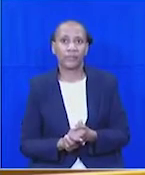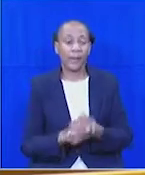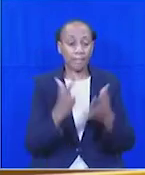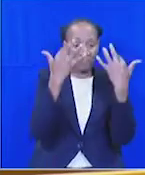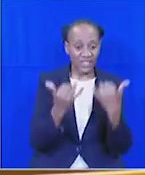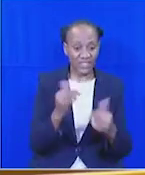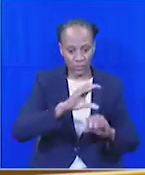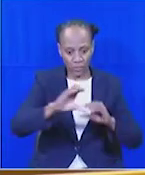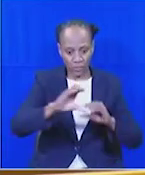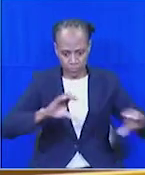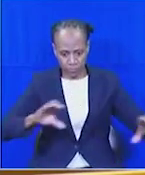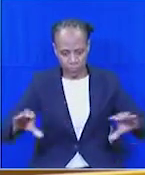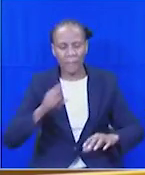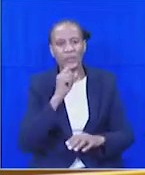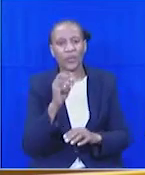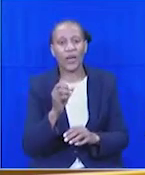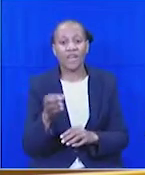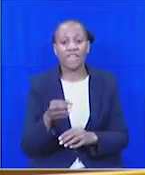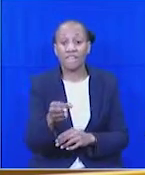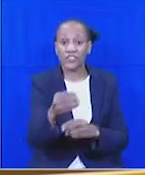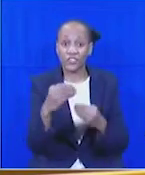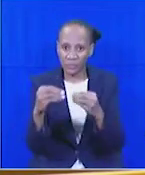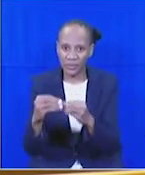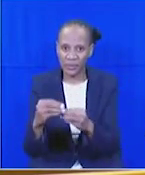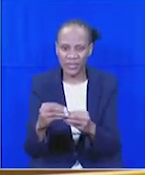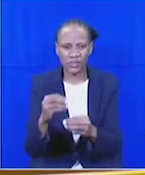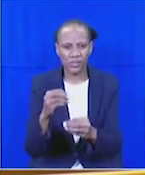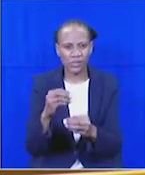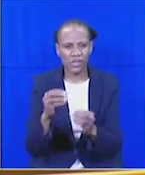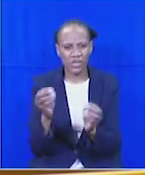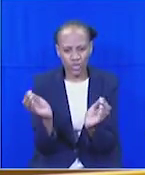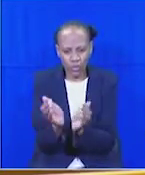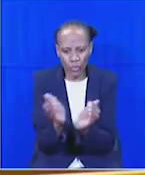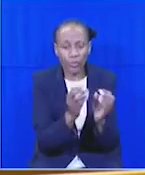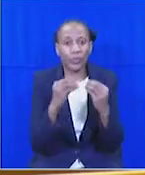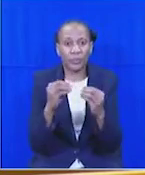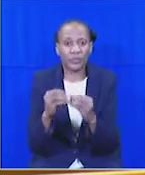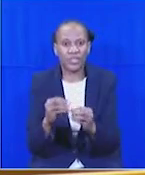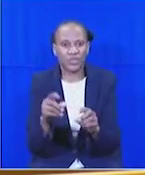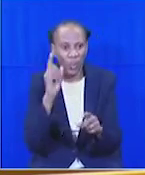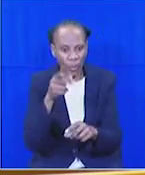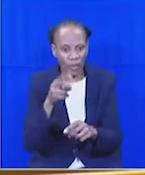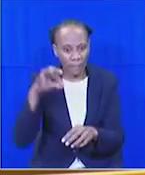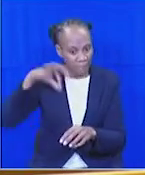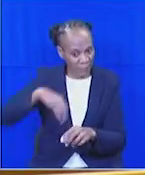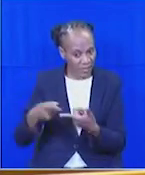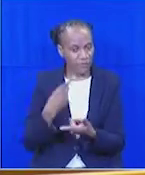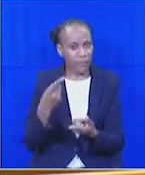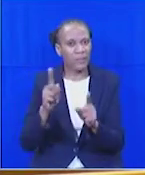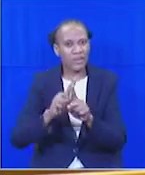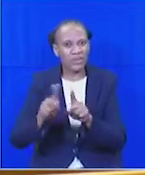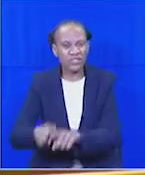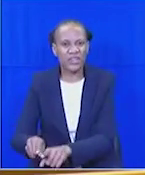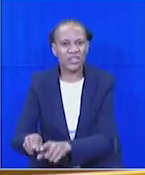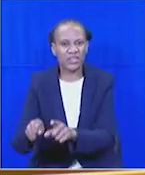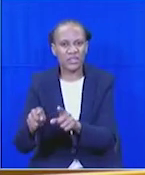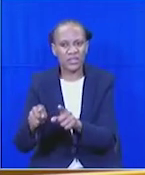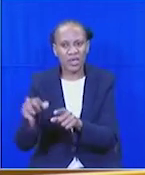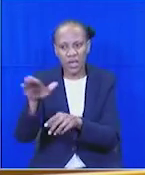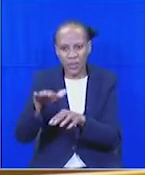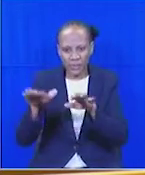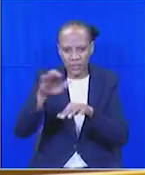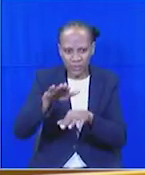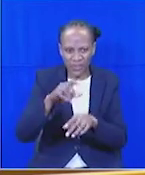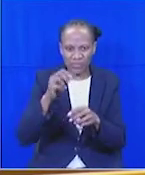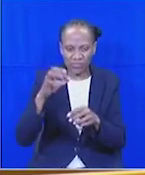allocations, small-scale fishers will not be able to share in the high-value species such as West Coast, rock lobster, abalone and hake. Under